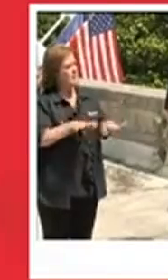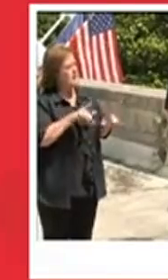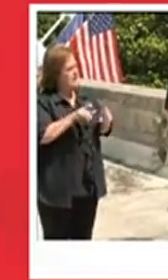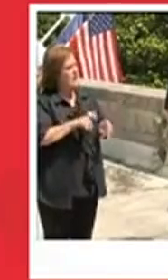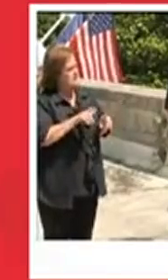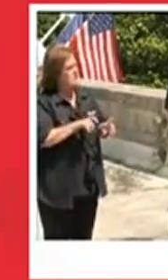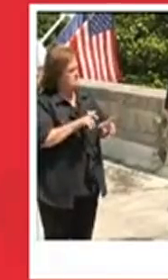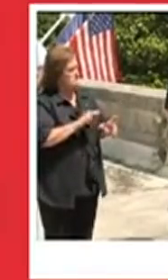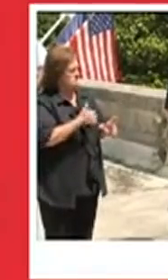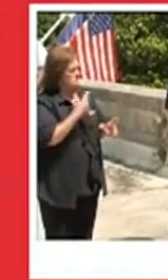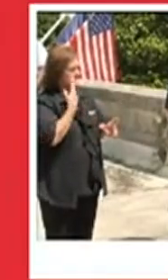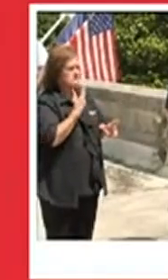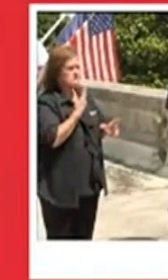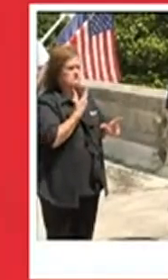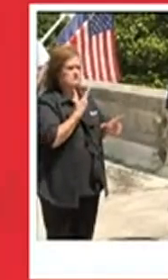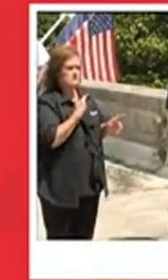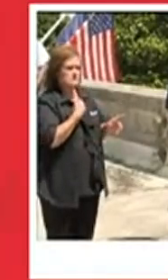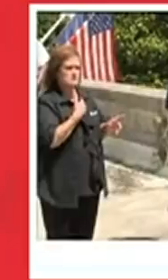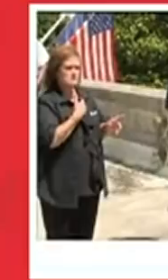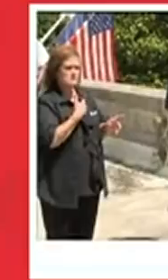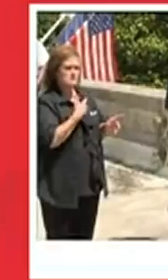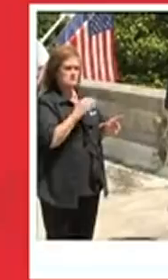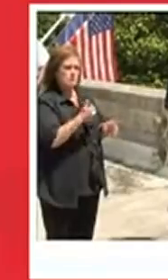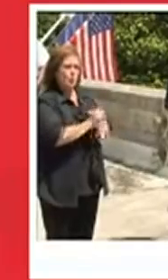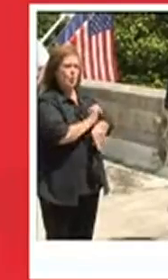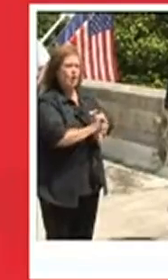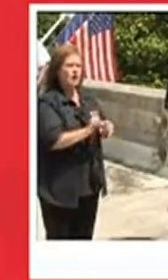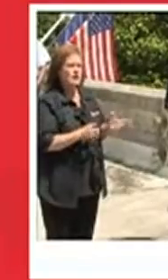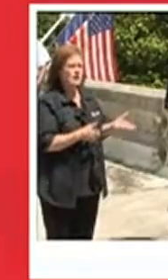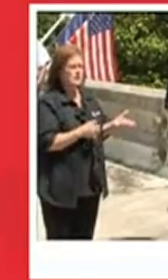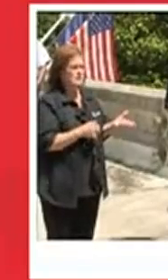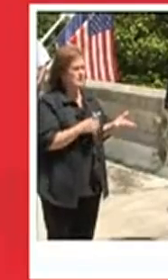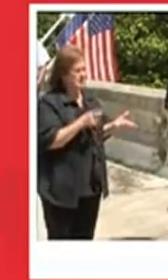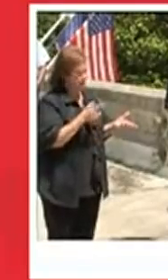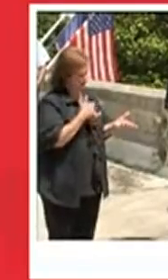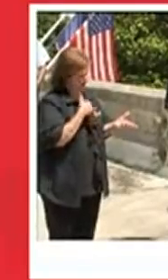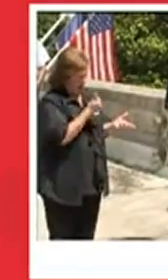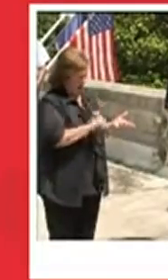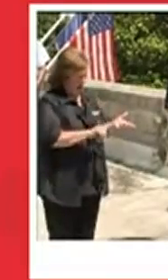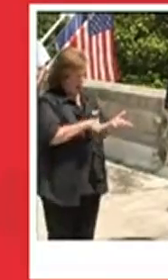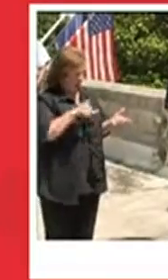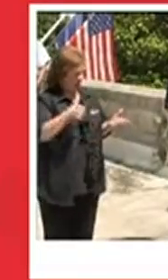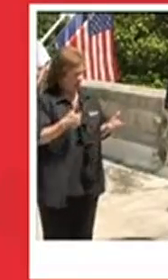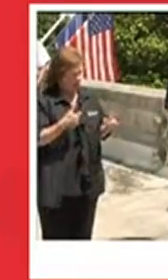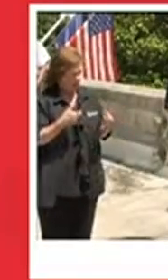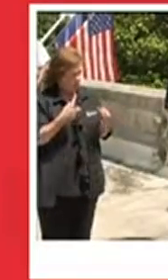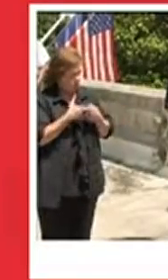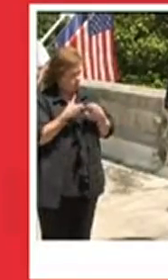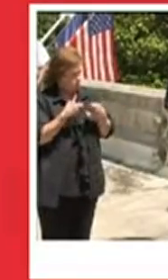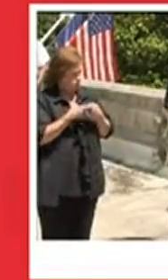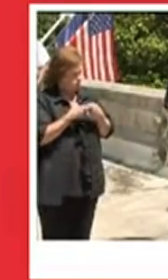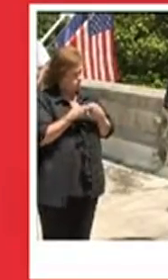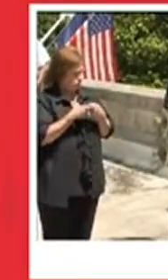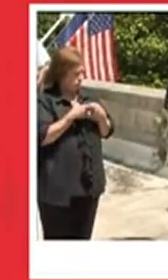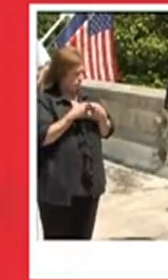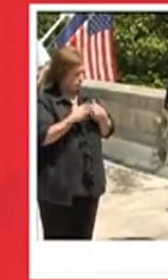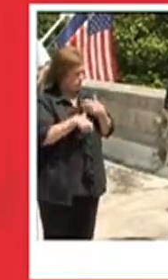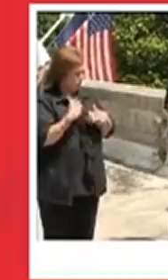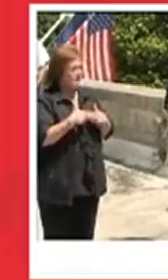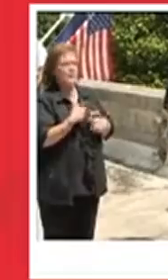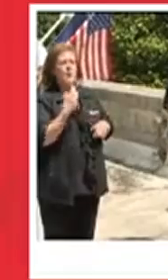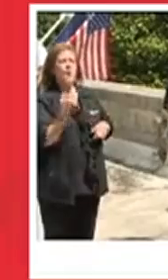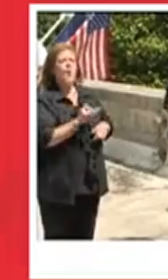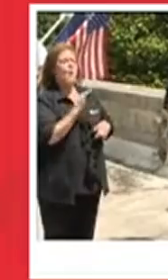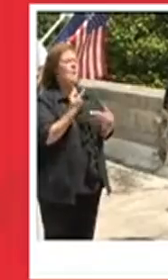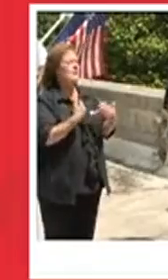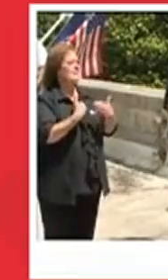order. Is there any other power issues that you may be facing? there's always power issues